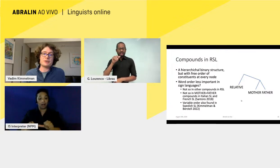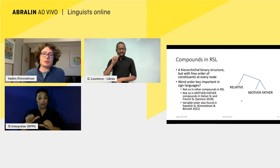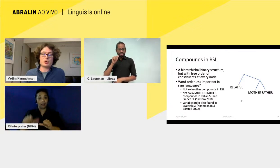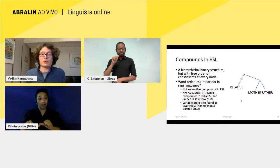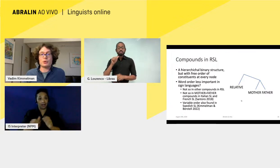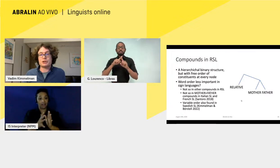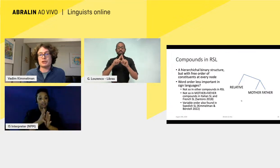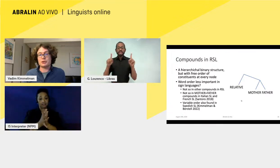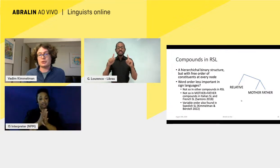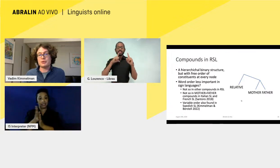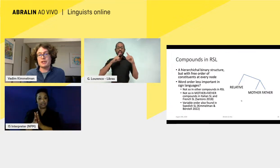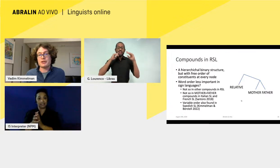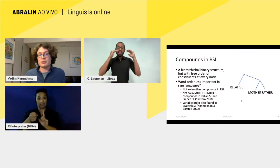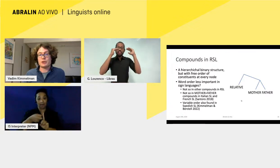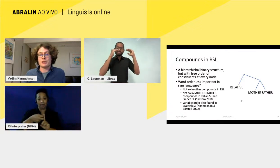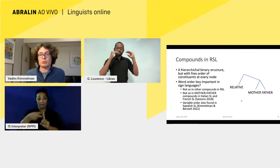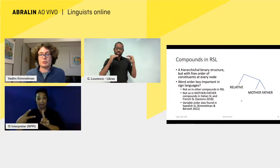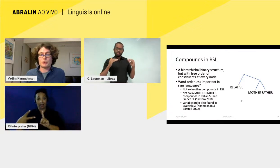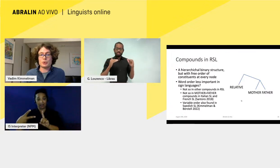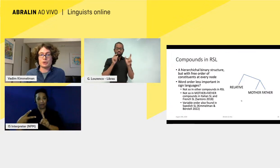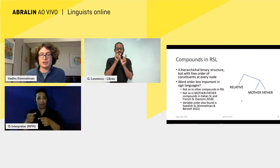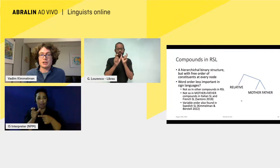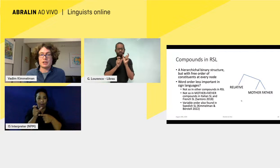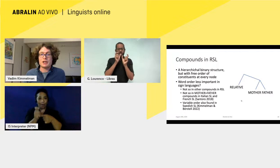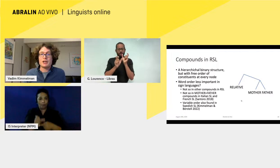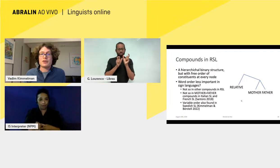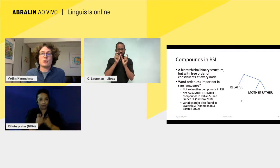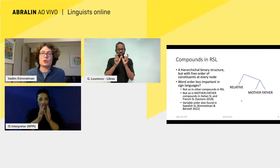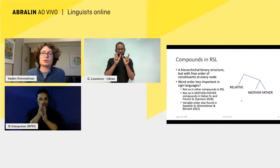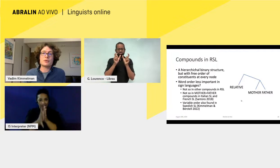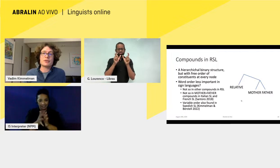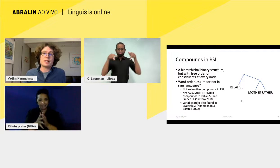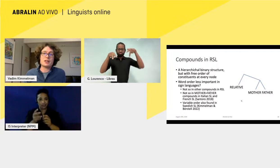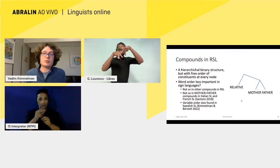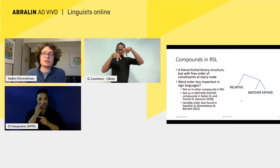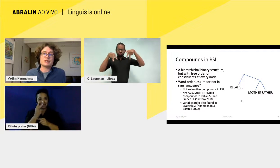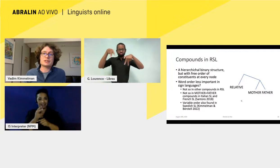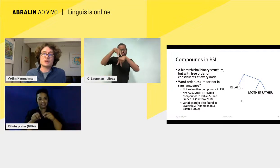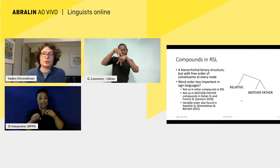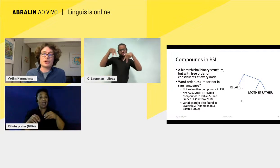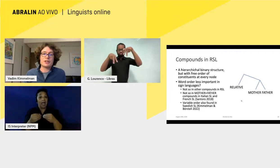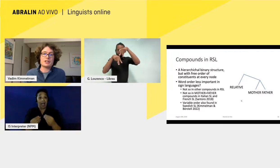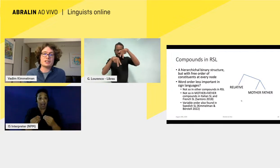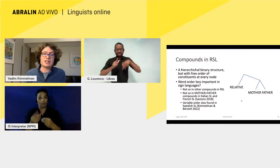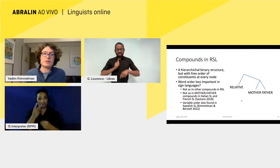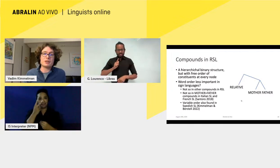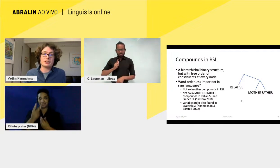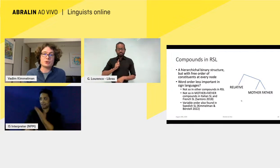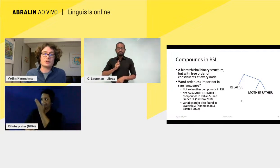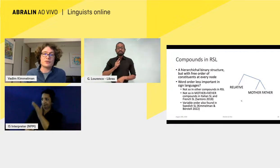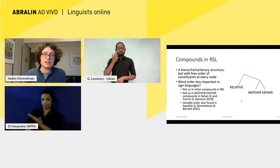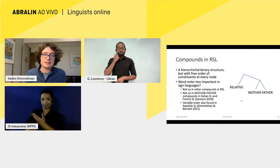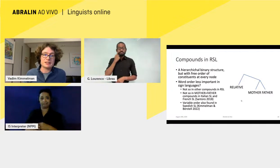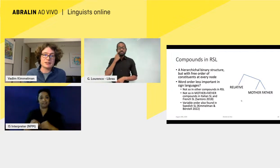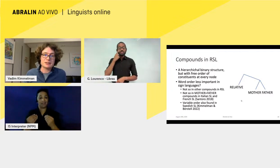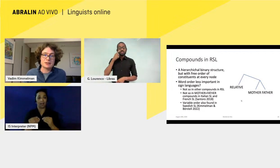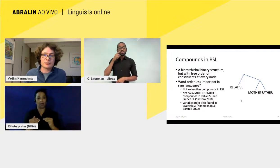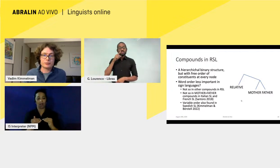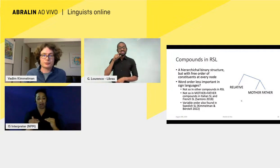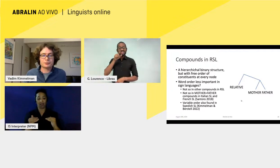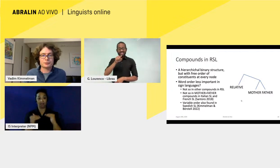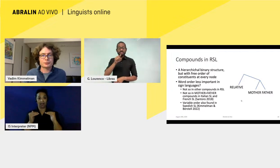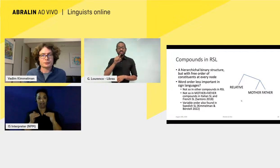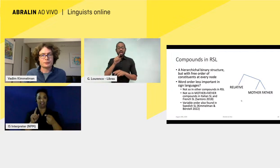the binary morphological tree that we can propose here, the order of the elements within each level is not